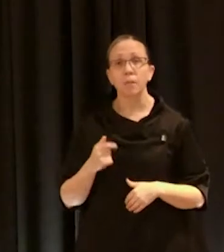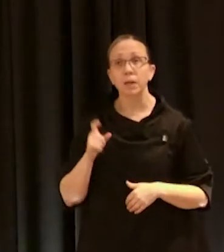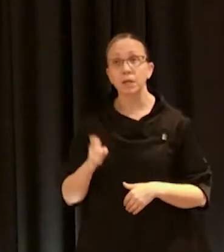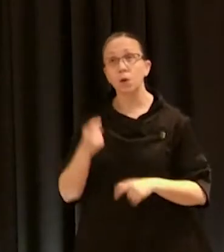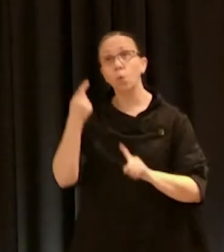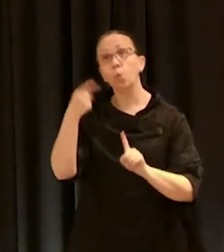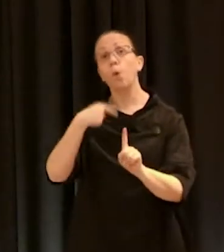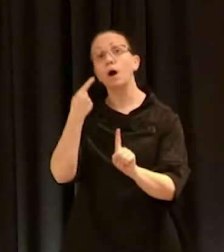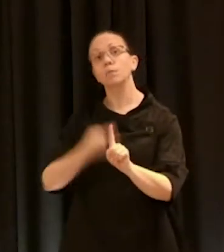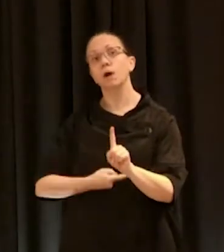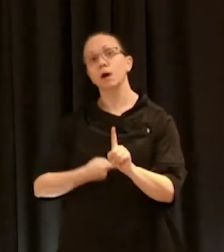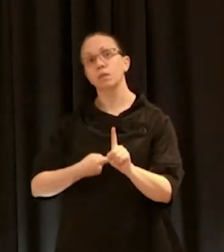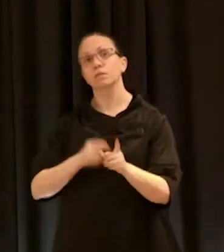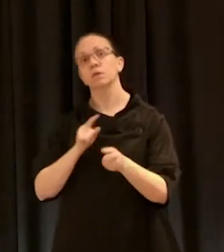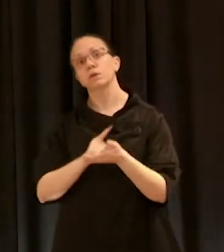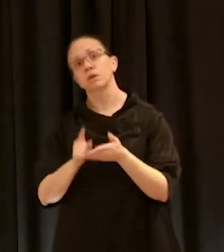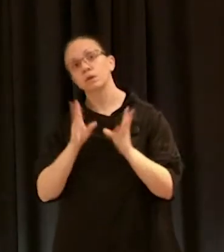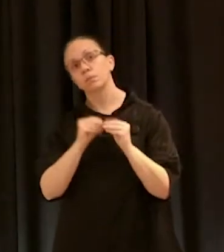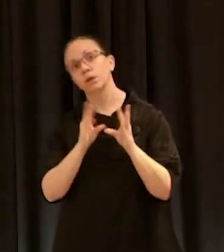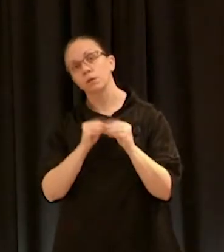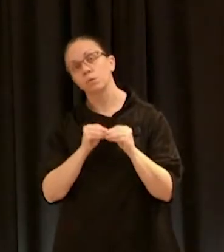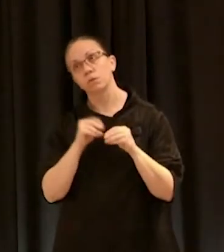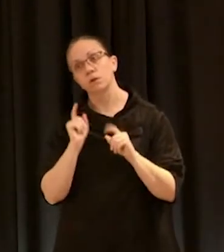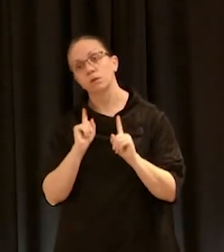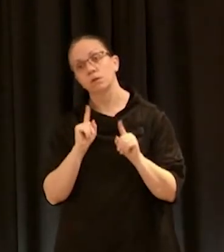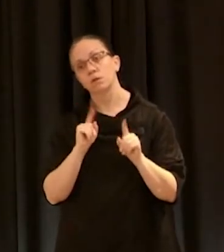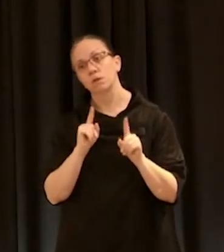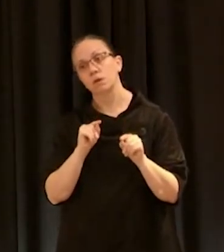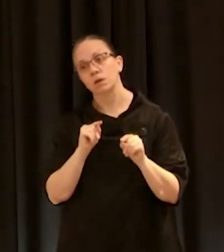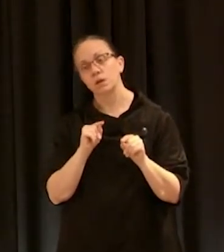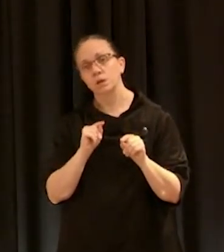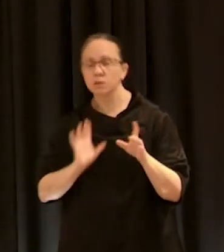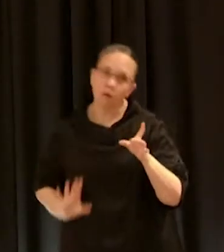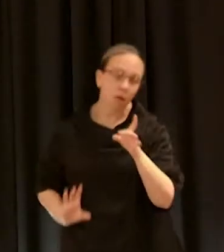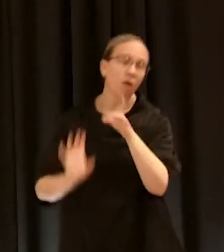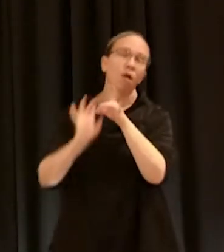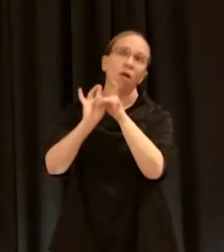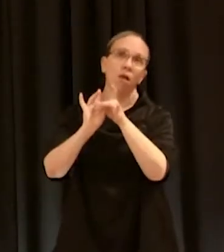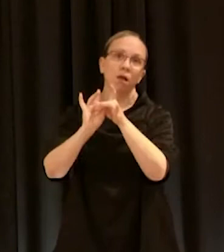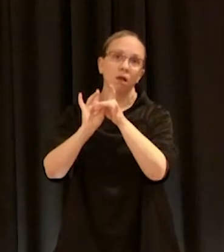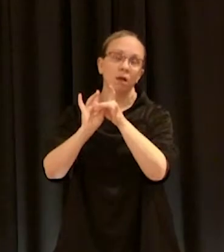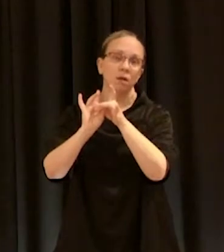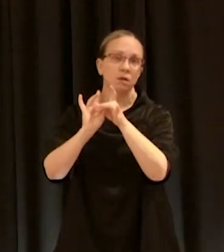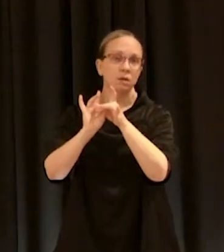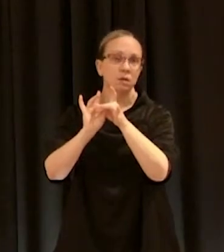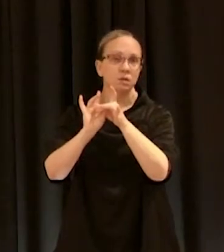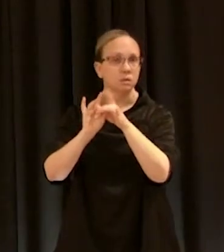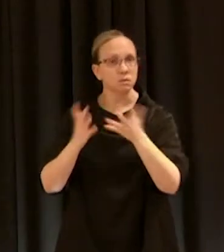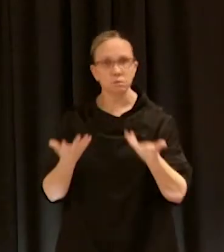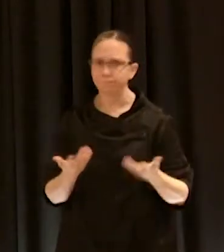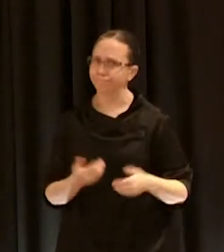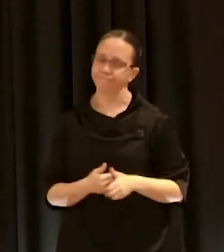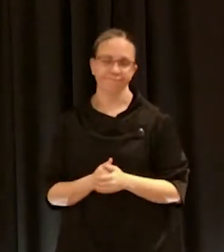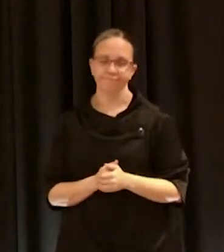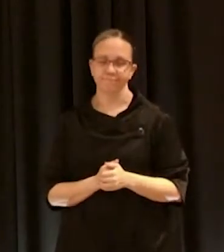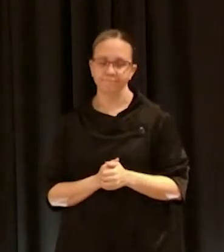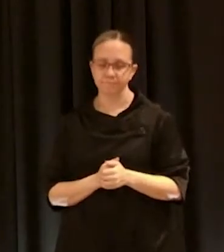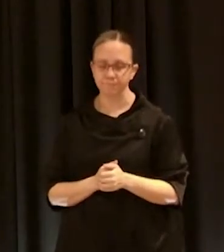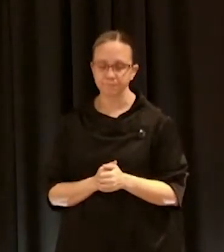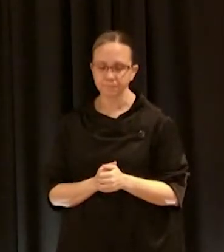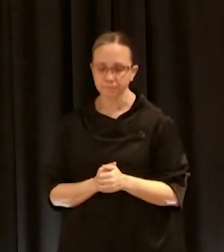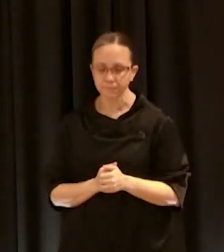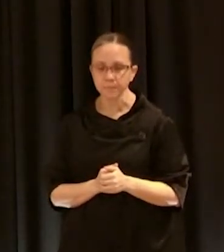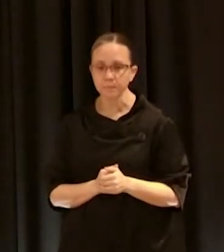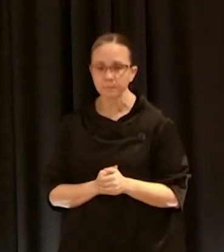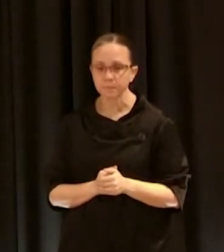need a month of Sundays when you get back to where you were just when this